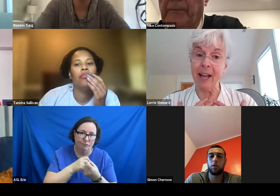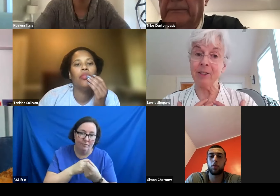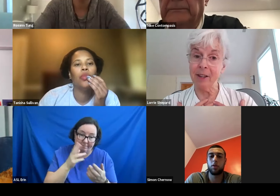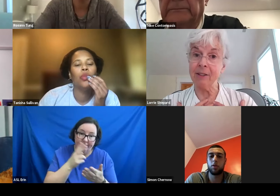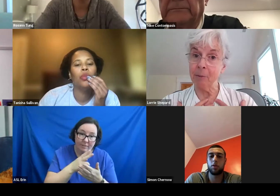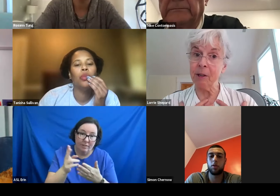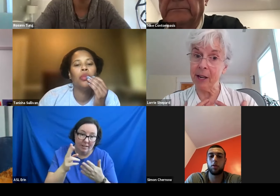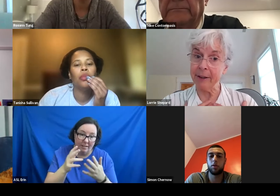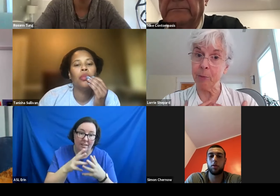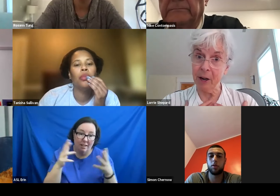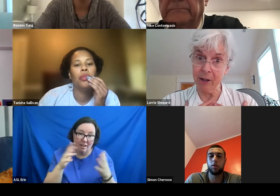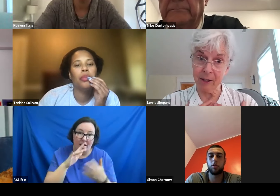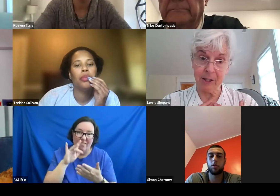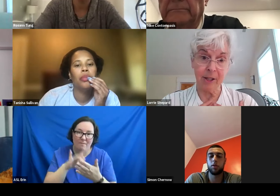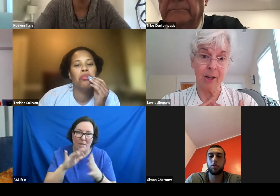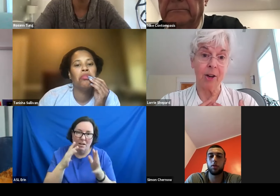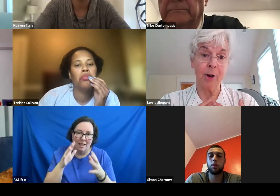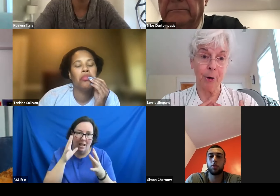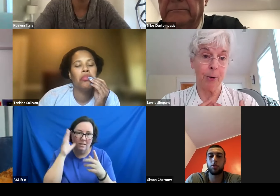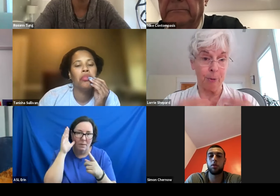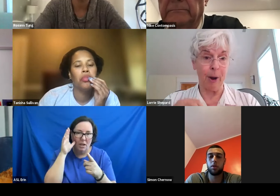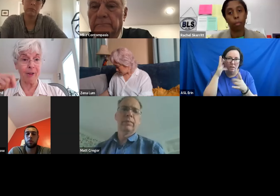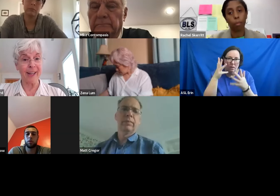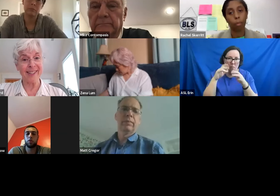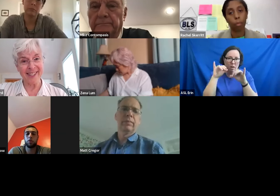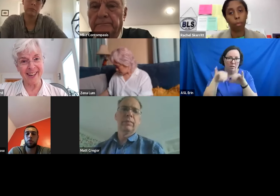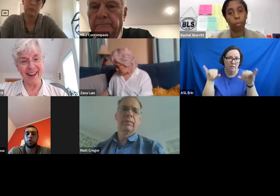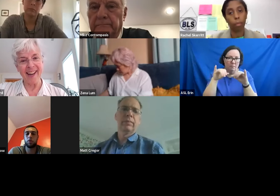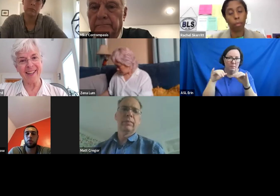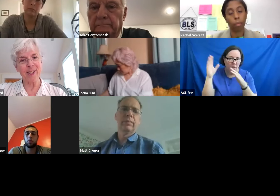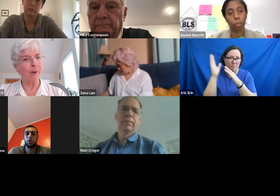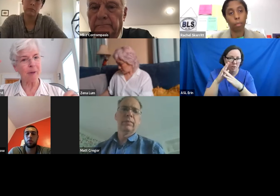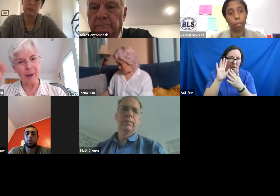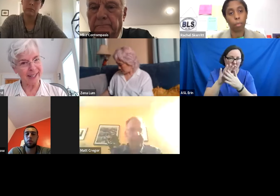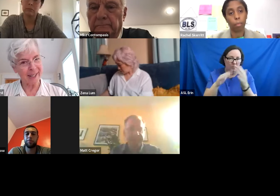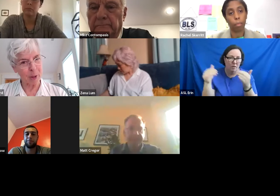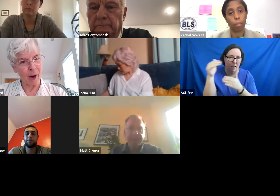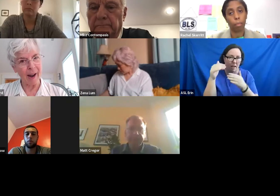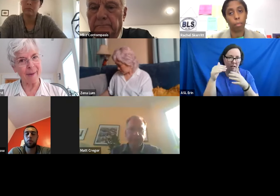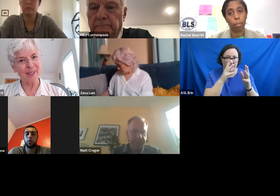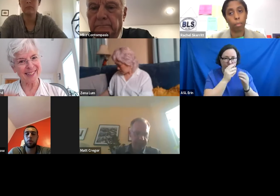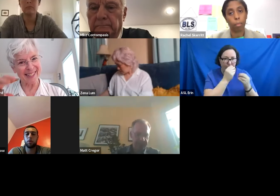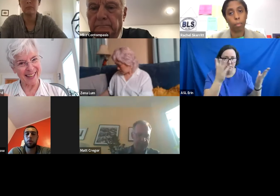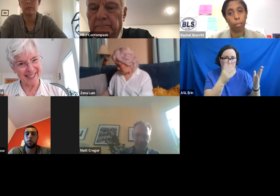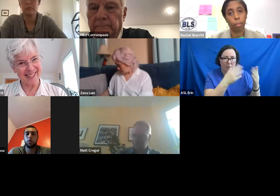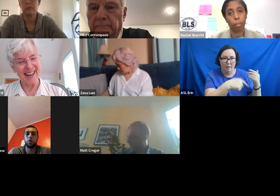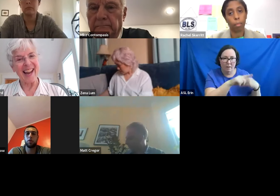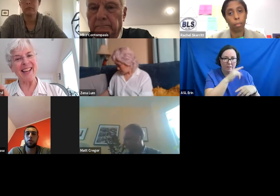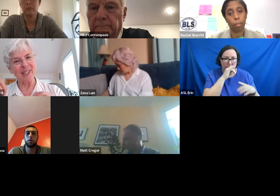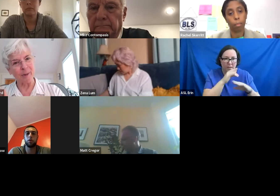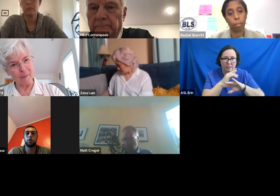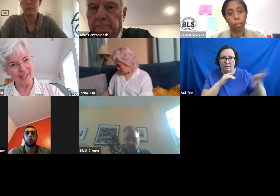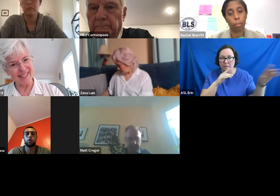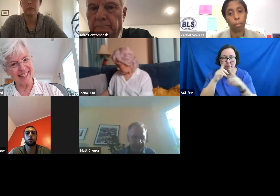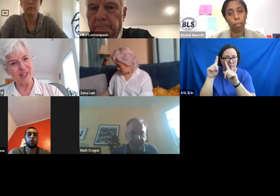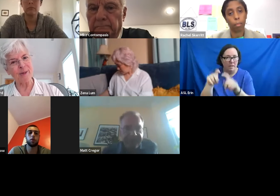frankly, lots and lots of middle-class parents who want their kids to get ahead. And so everybody subscribes to the tests